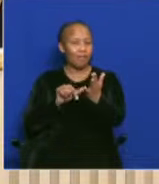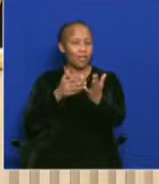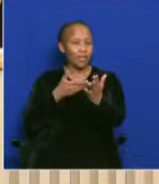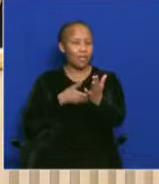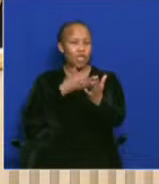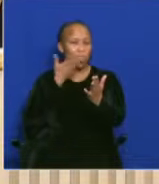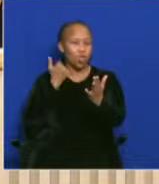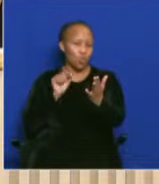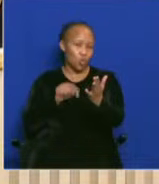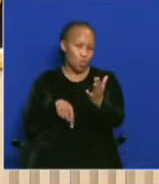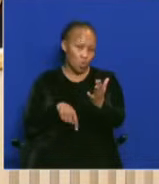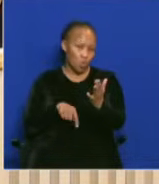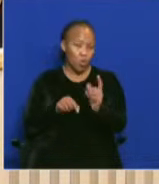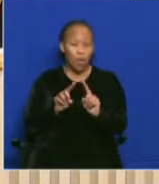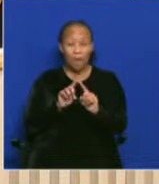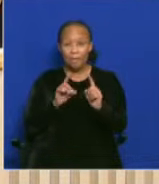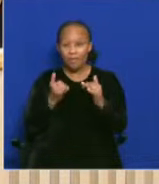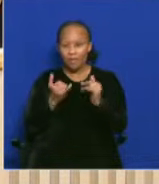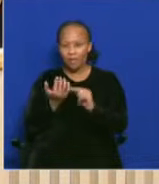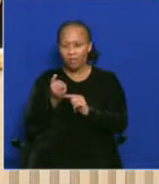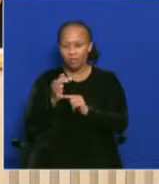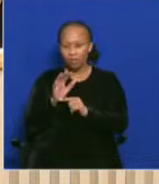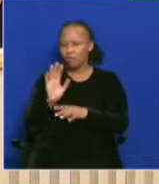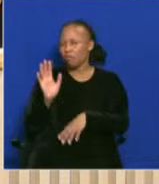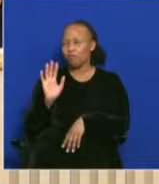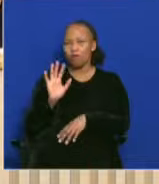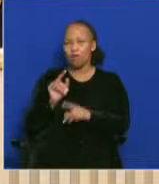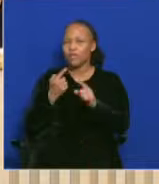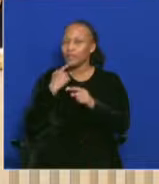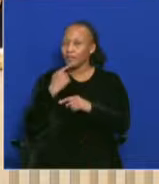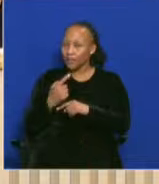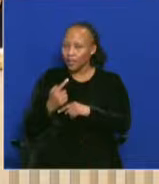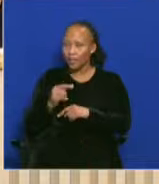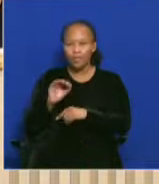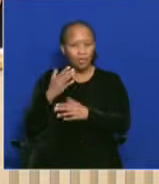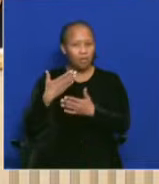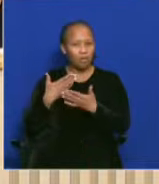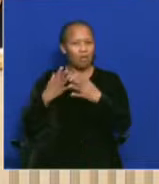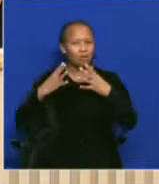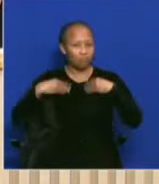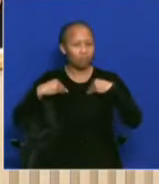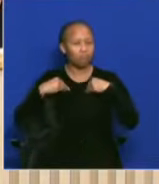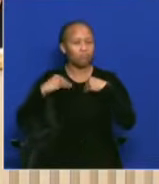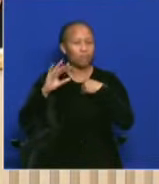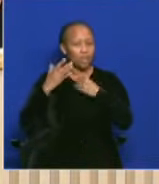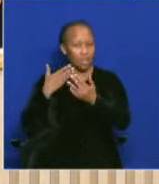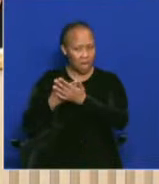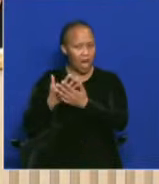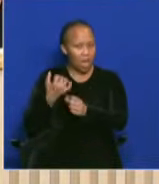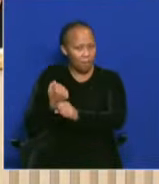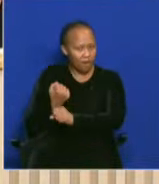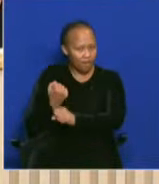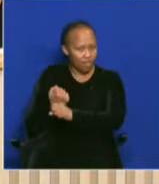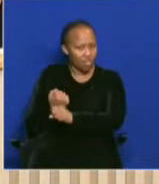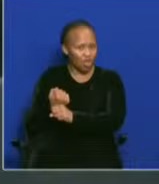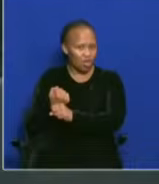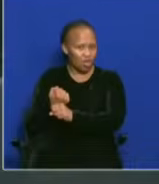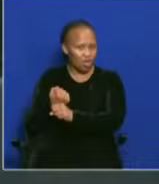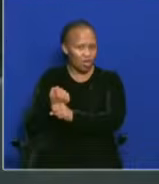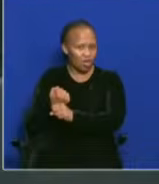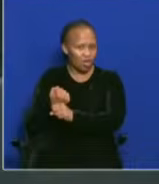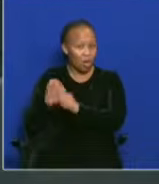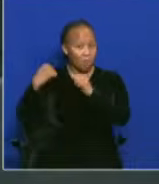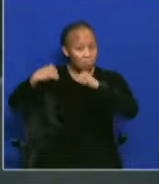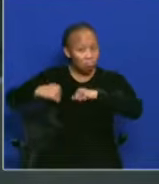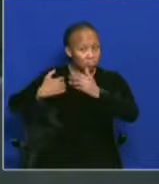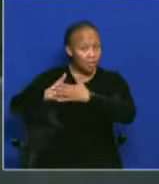But what it shows Does is it that... not say they are licensed to manufacture? Isn't that the point? That's what I'm getting to, is that what